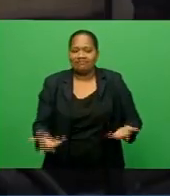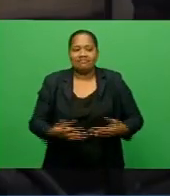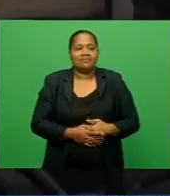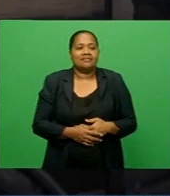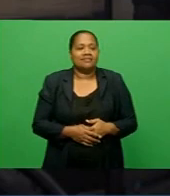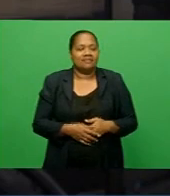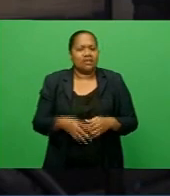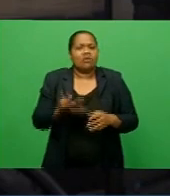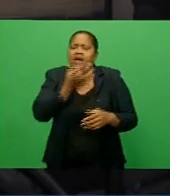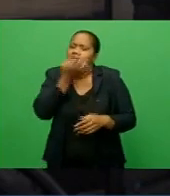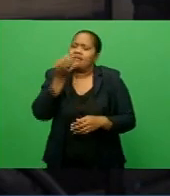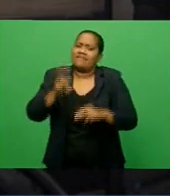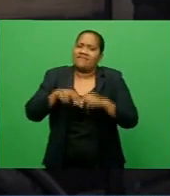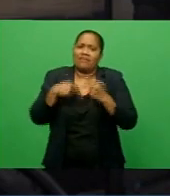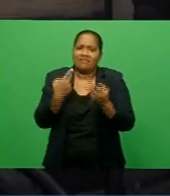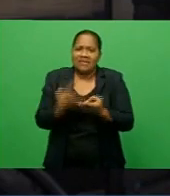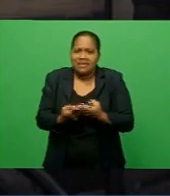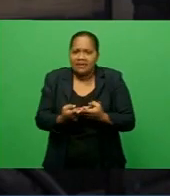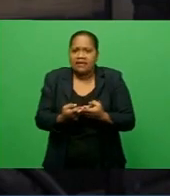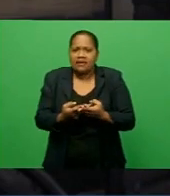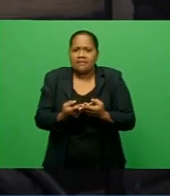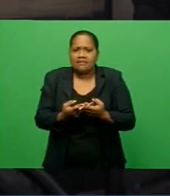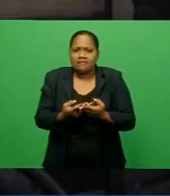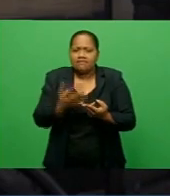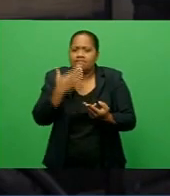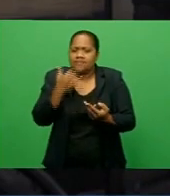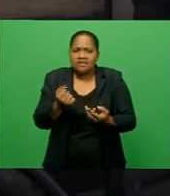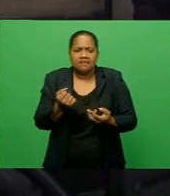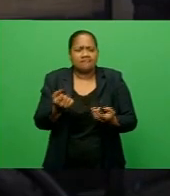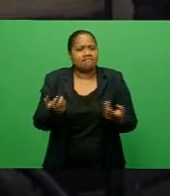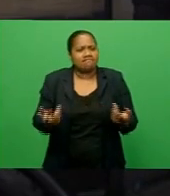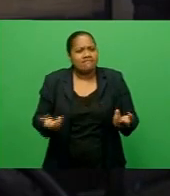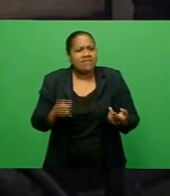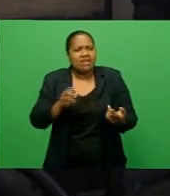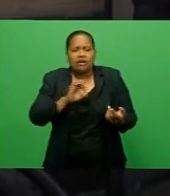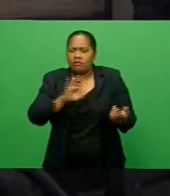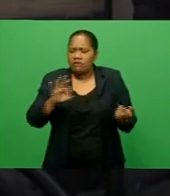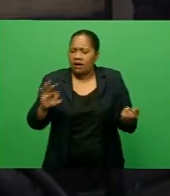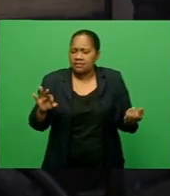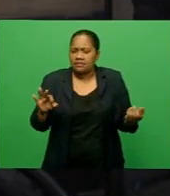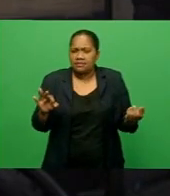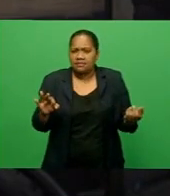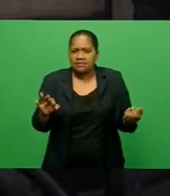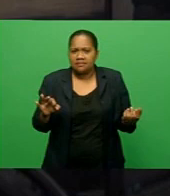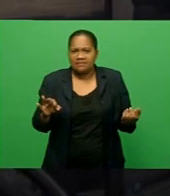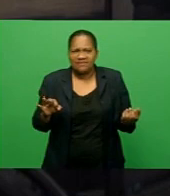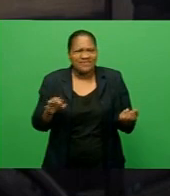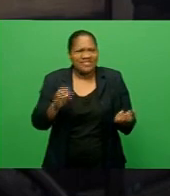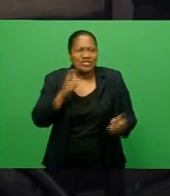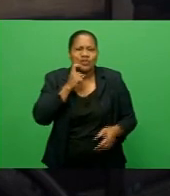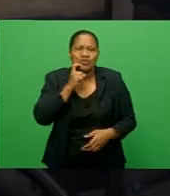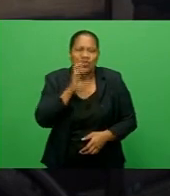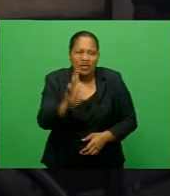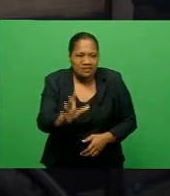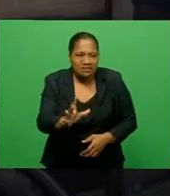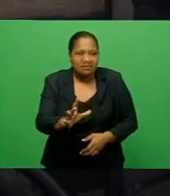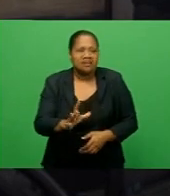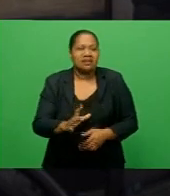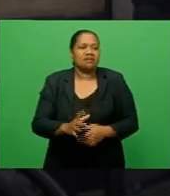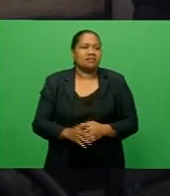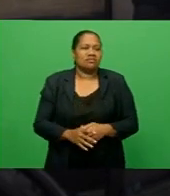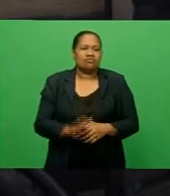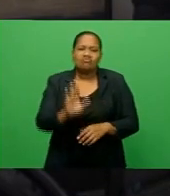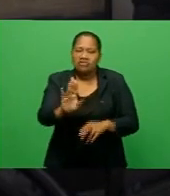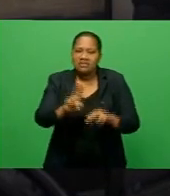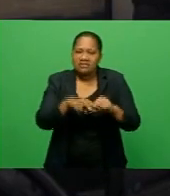the families and loved ones, please do not take this as a curse to your